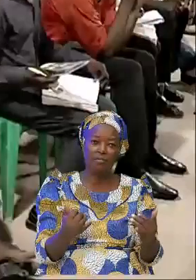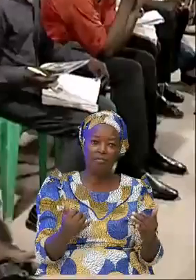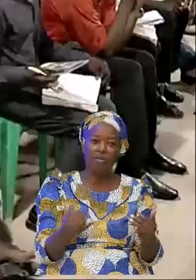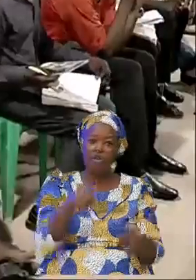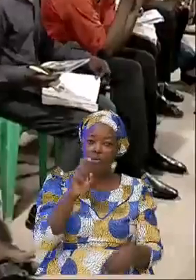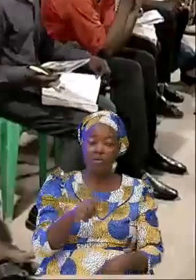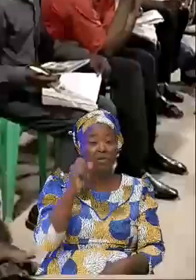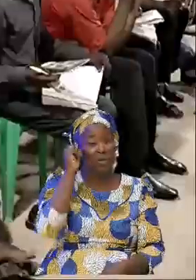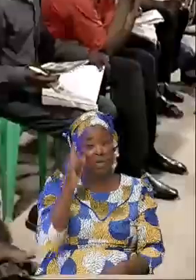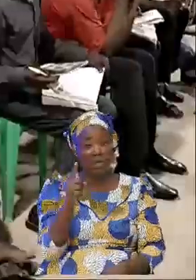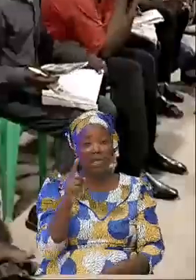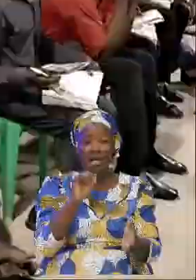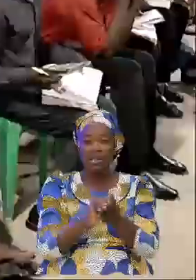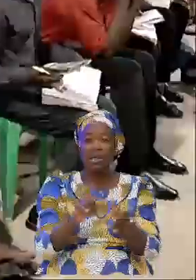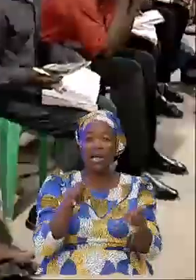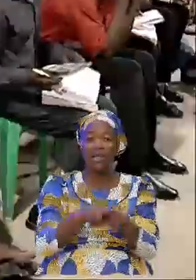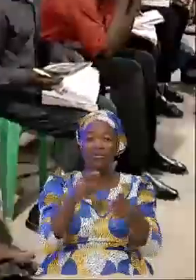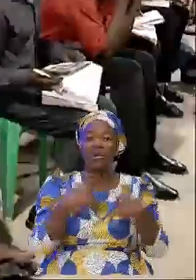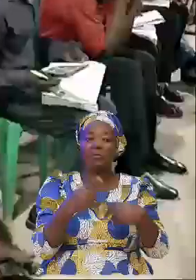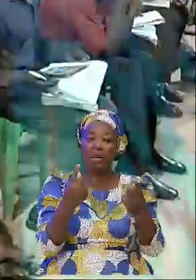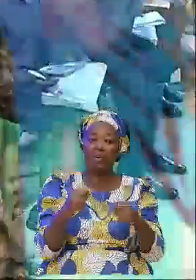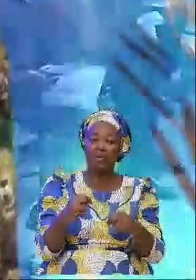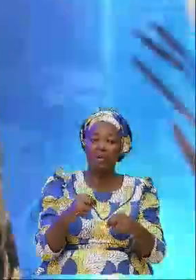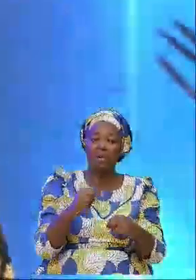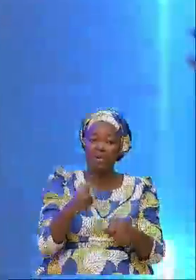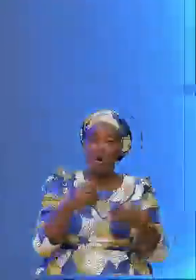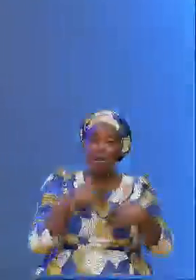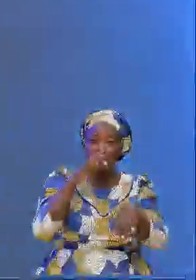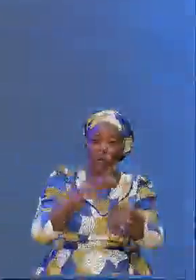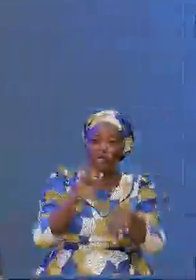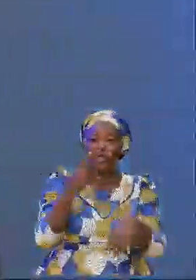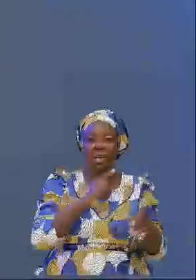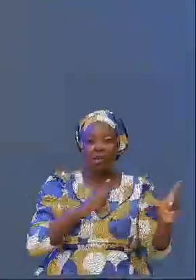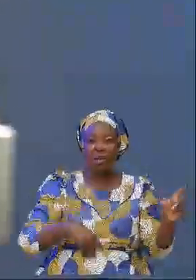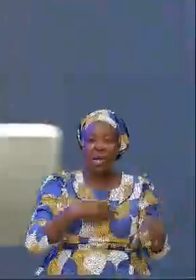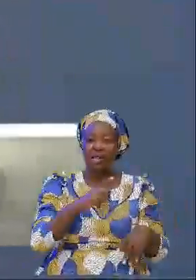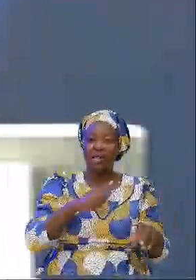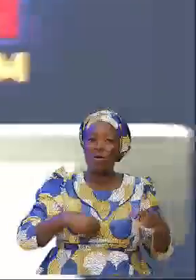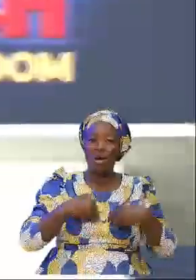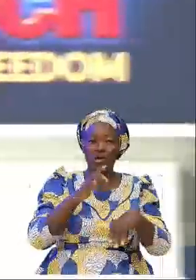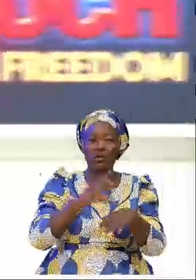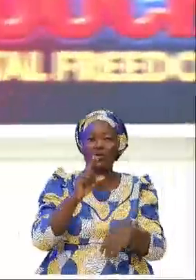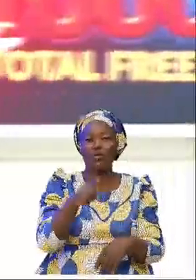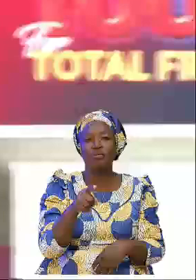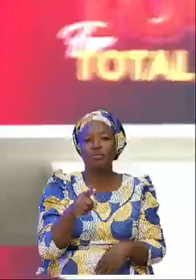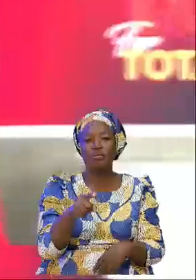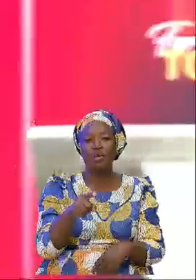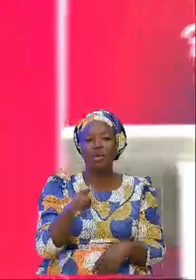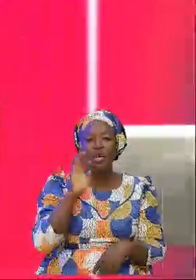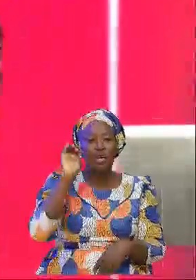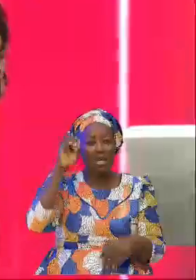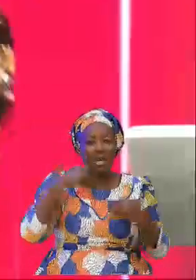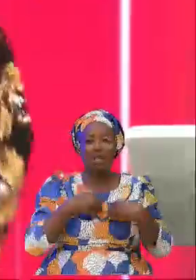Jesus' name. Now, you must understand that as you have come, you have touched